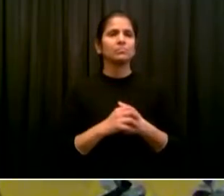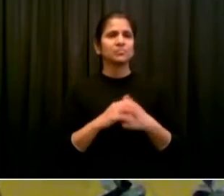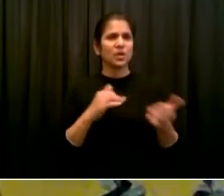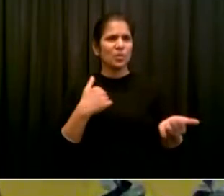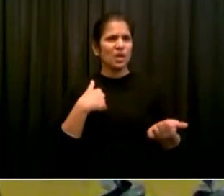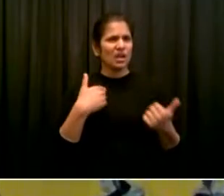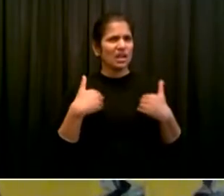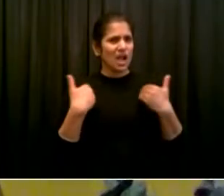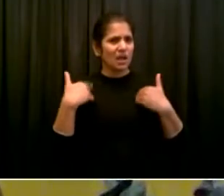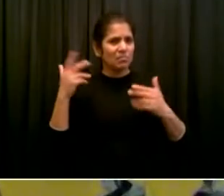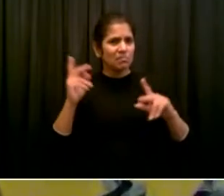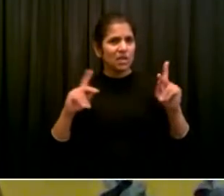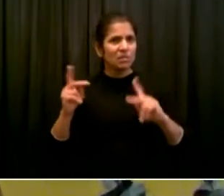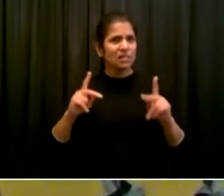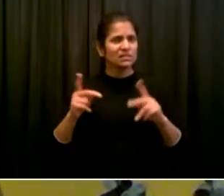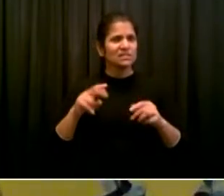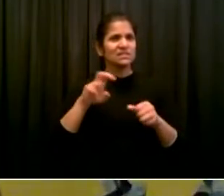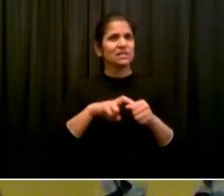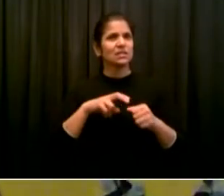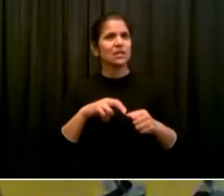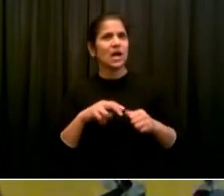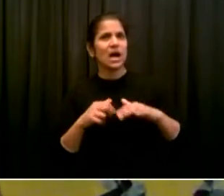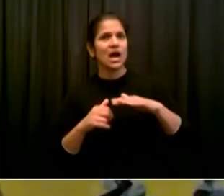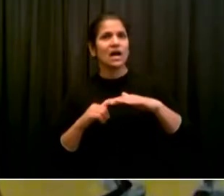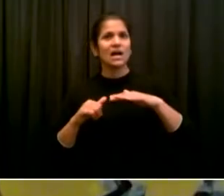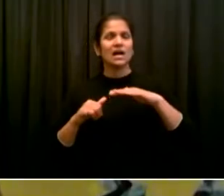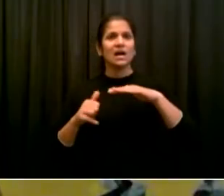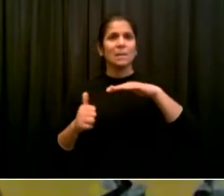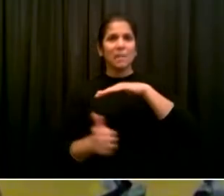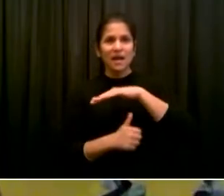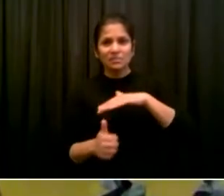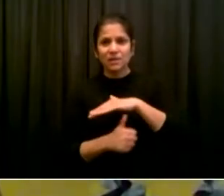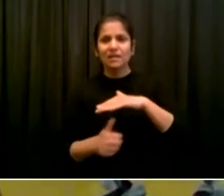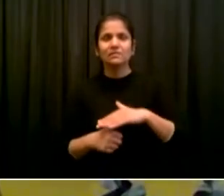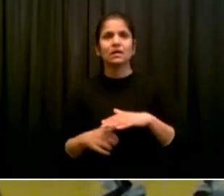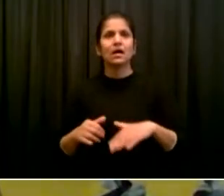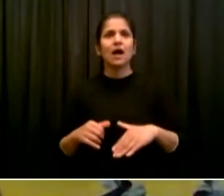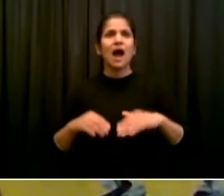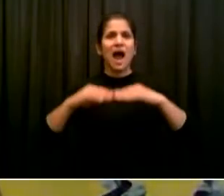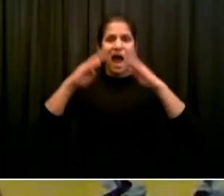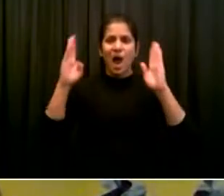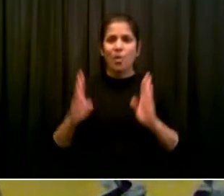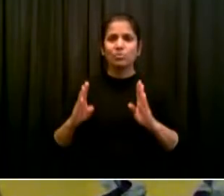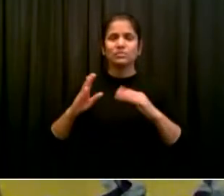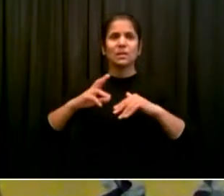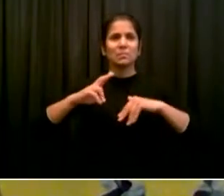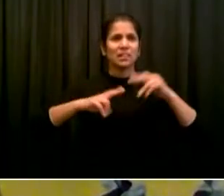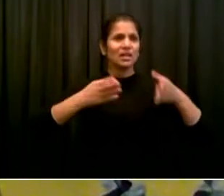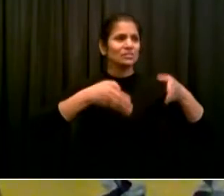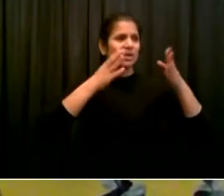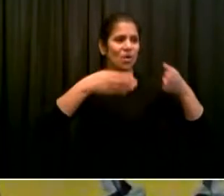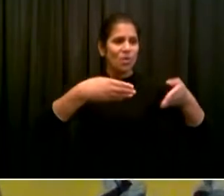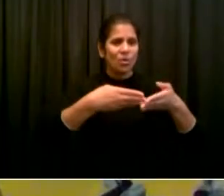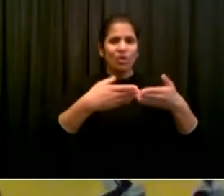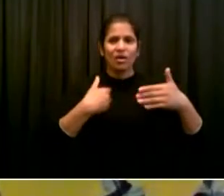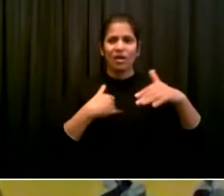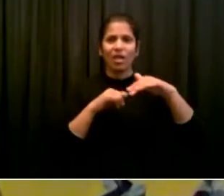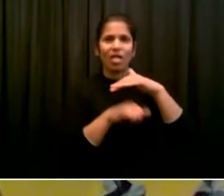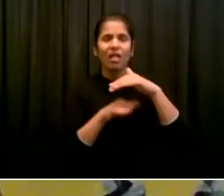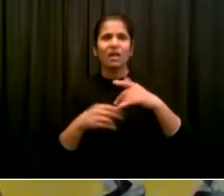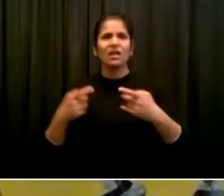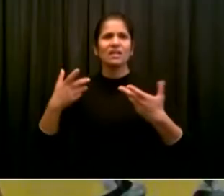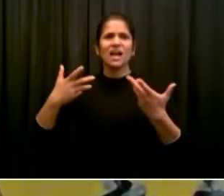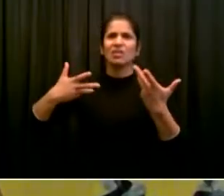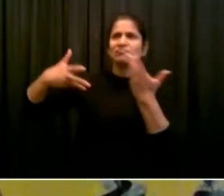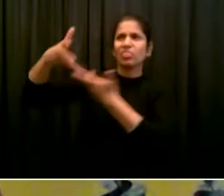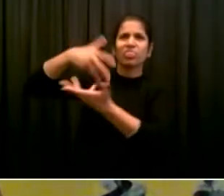suburban houses doing whatever it is that we do. We're standing out on street corners. And as a result, we are constantly interacting with the police, and it